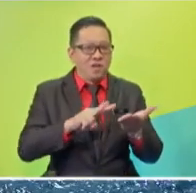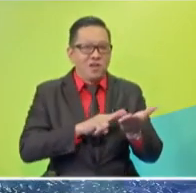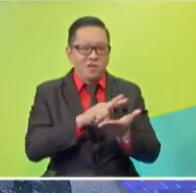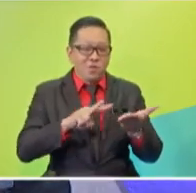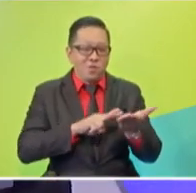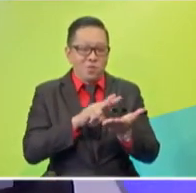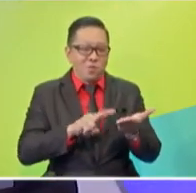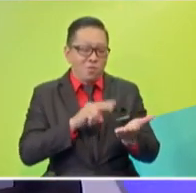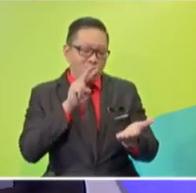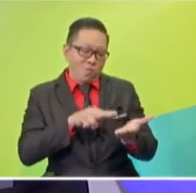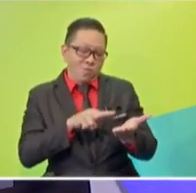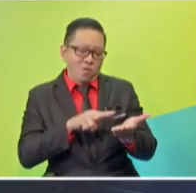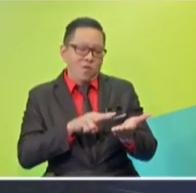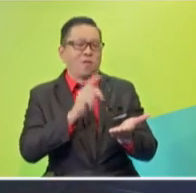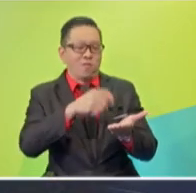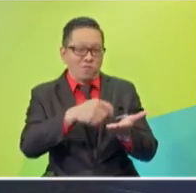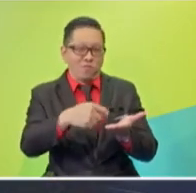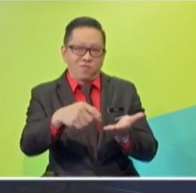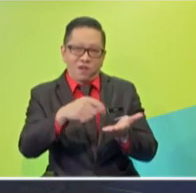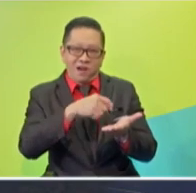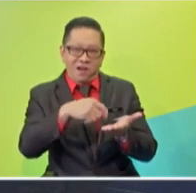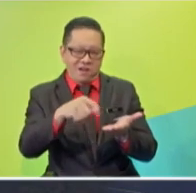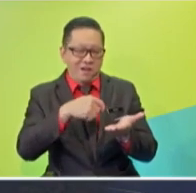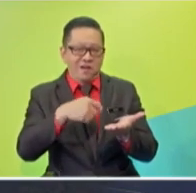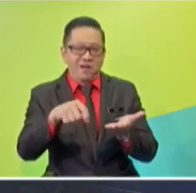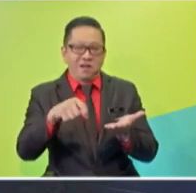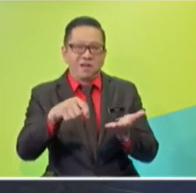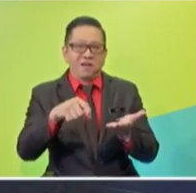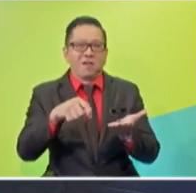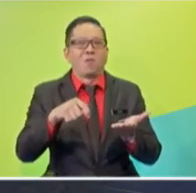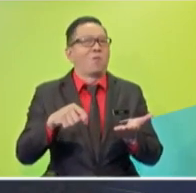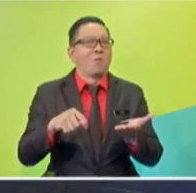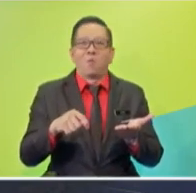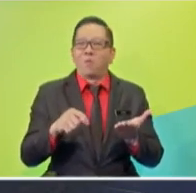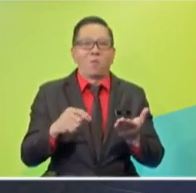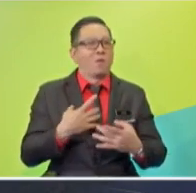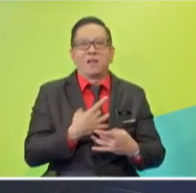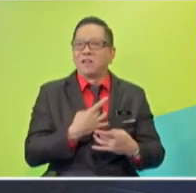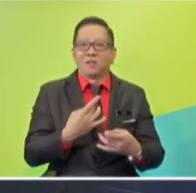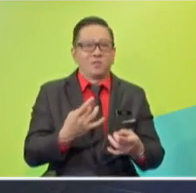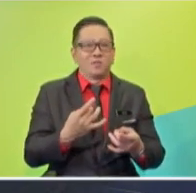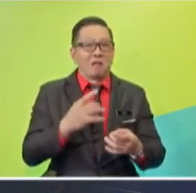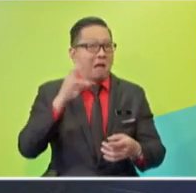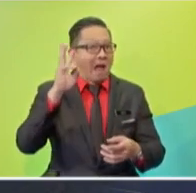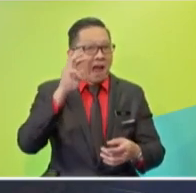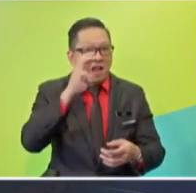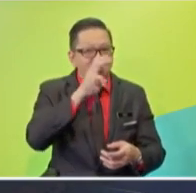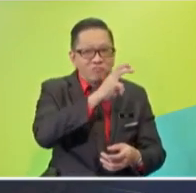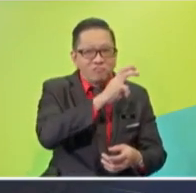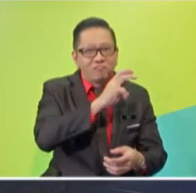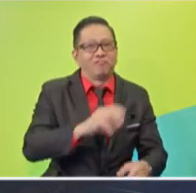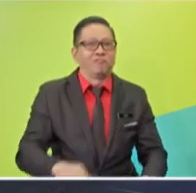it. Oh, wow. Therefore, the travel writer doesn't travel. Yes. Wow, interesting as well. Unusual. Unusual.